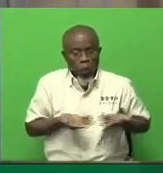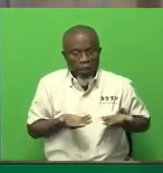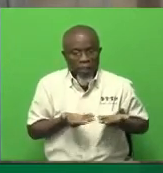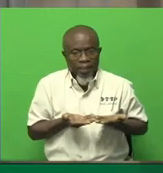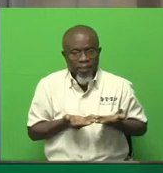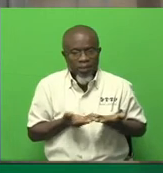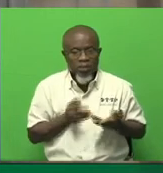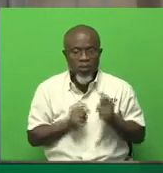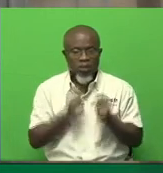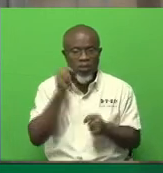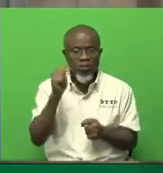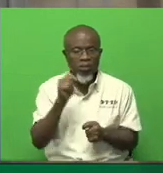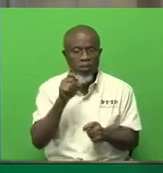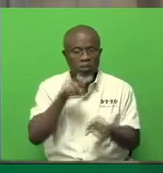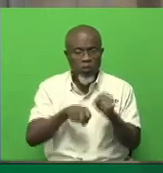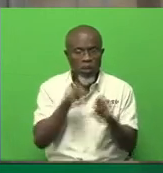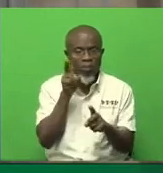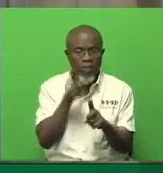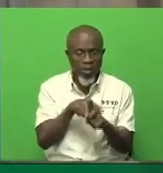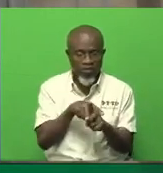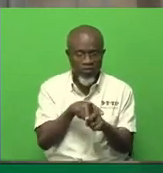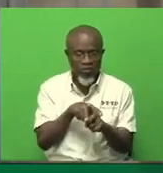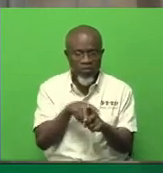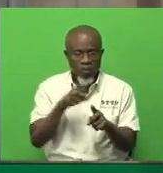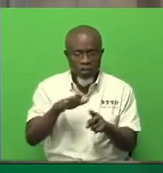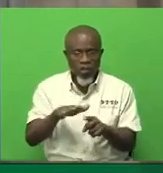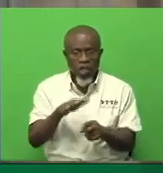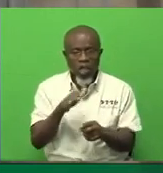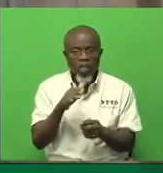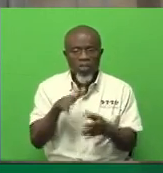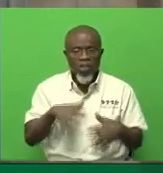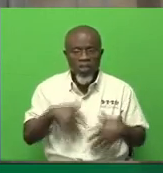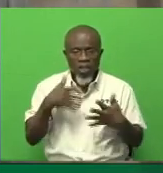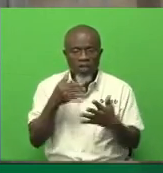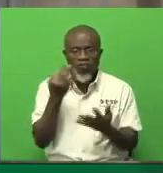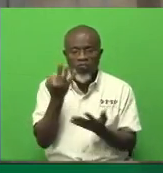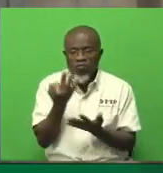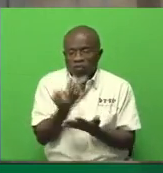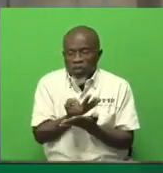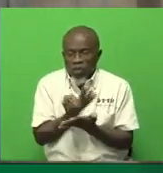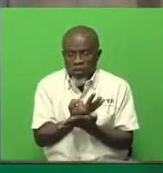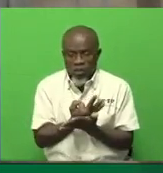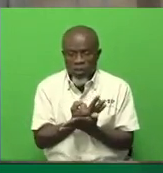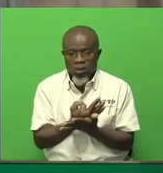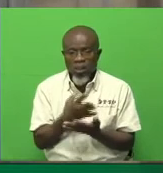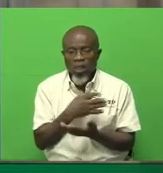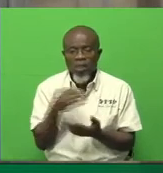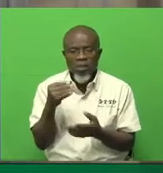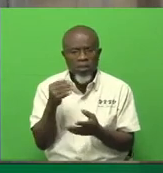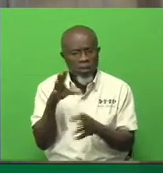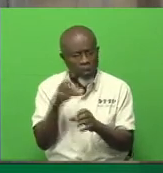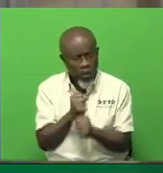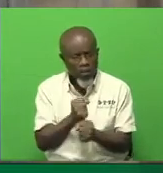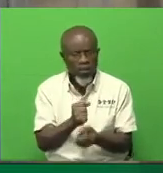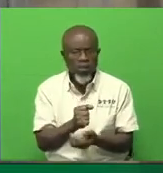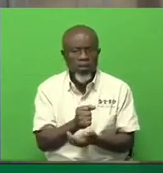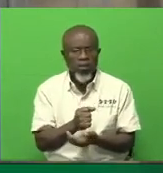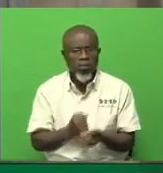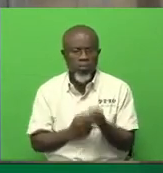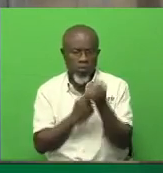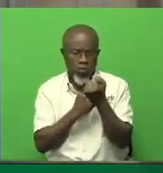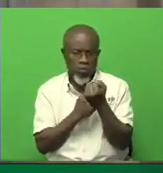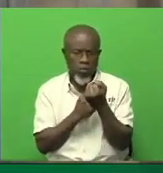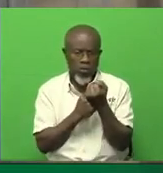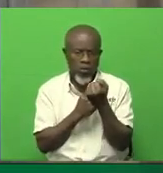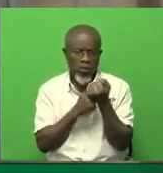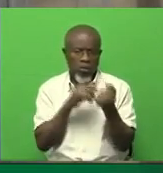Tobago and the family applied to the children's life and for financial assistance and they got it the chief secretary at